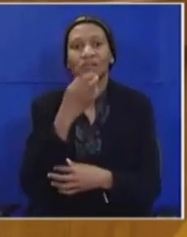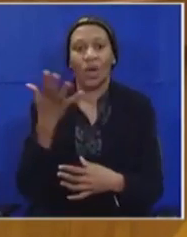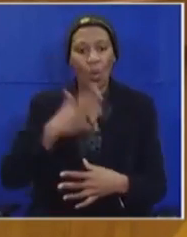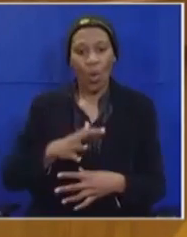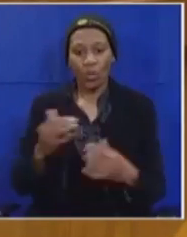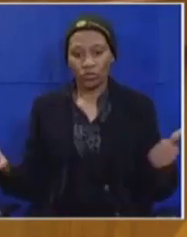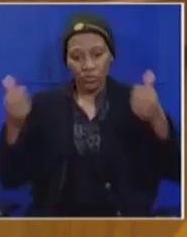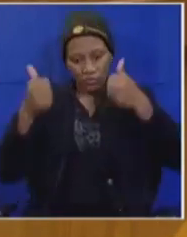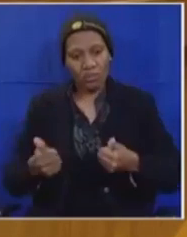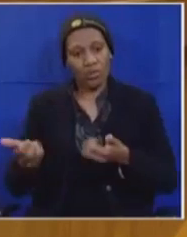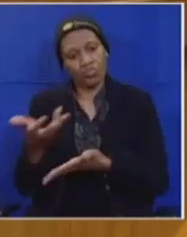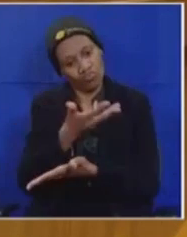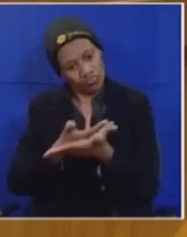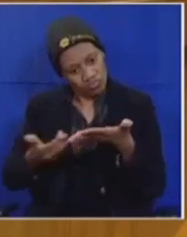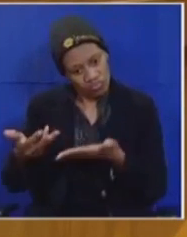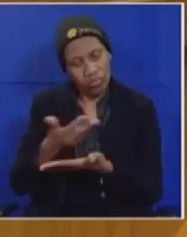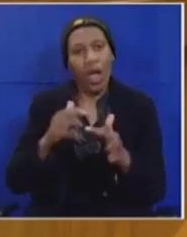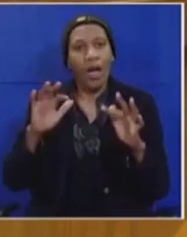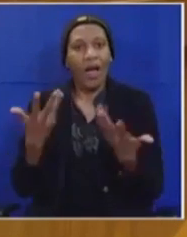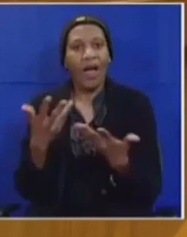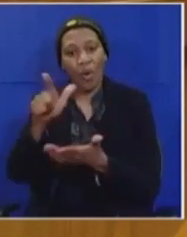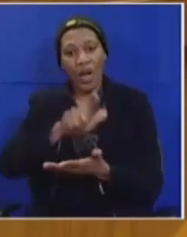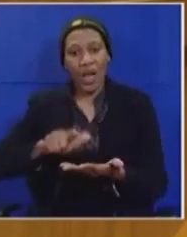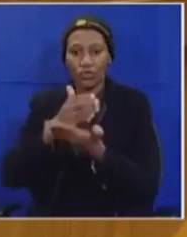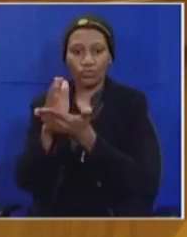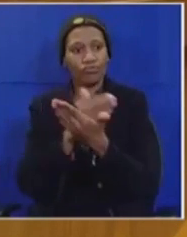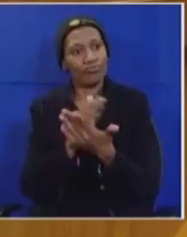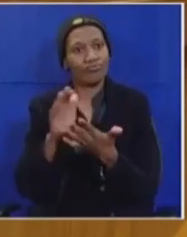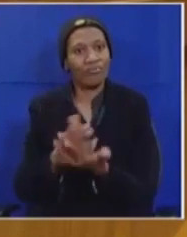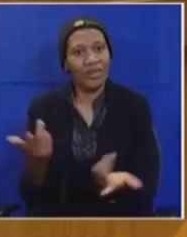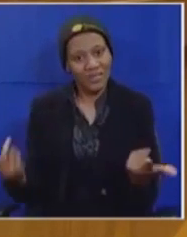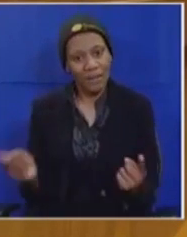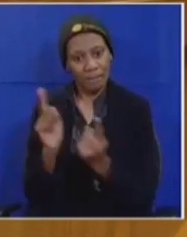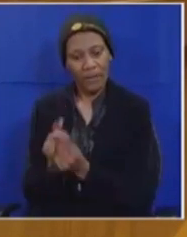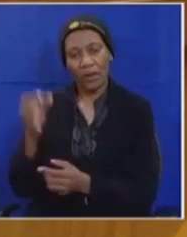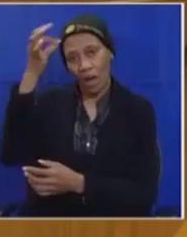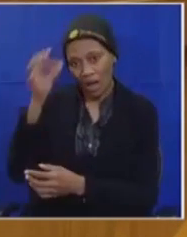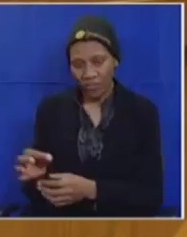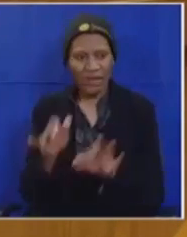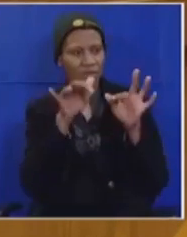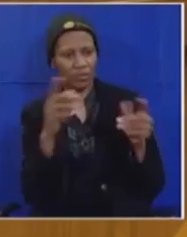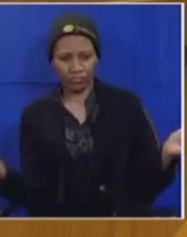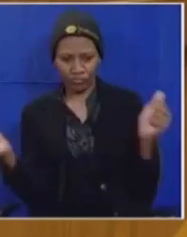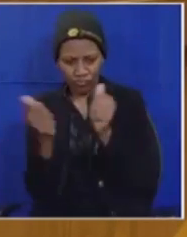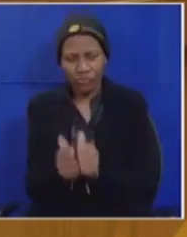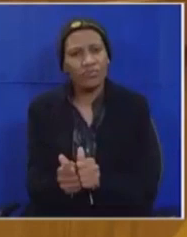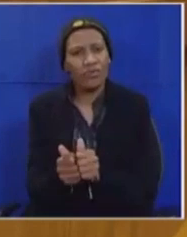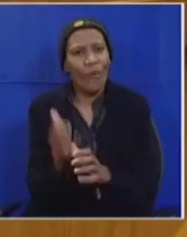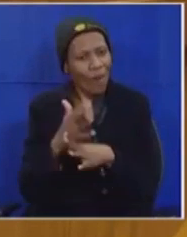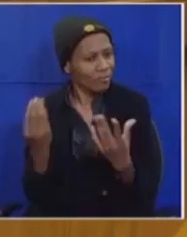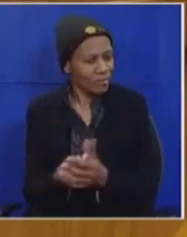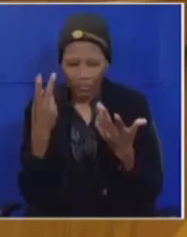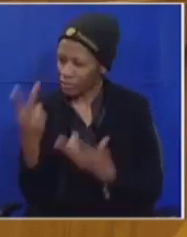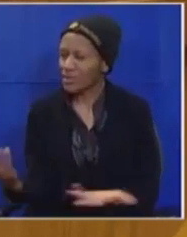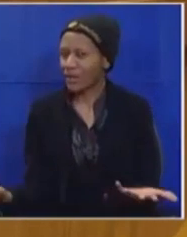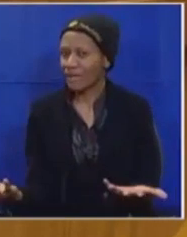land reform architecture which they can put to government and out to the public. So we are onto something that can lead